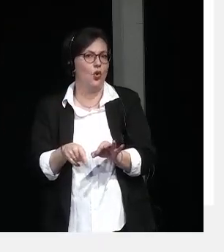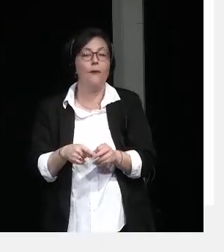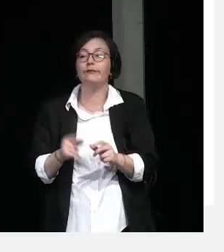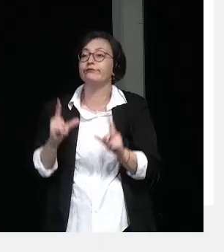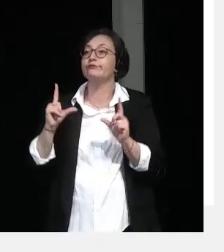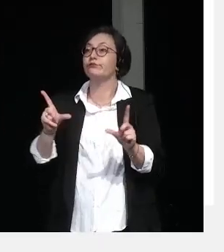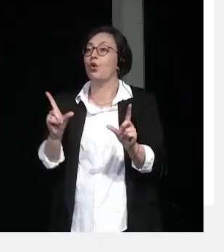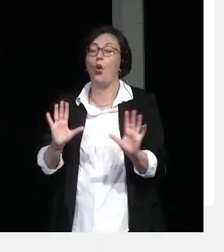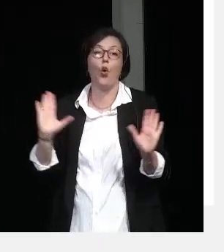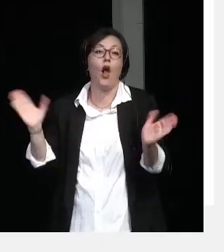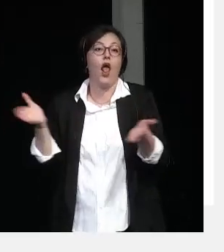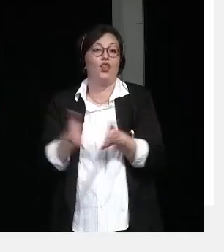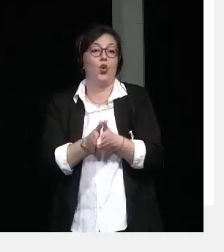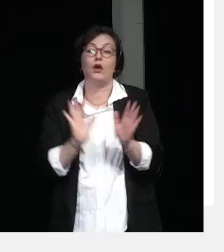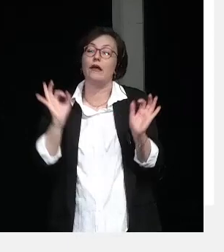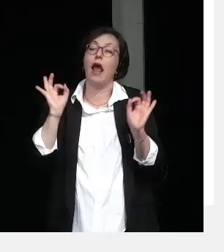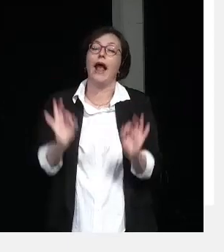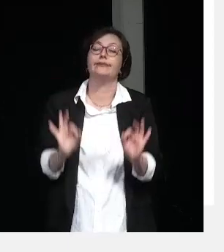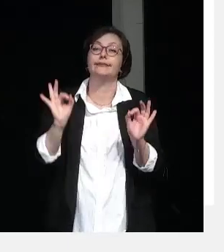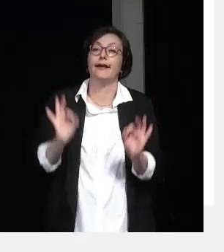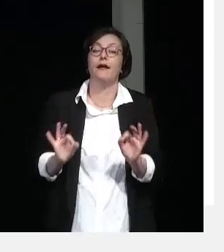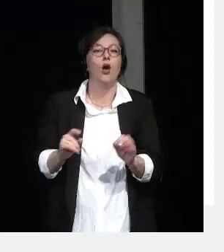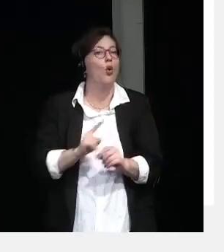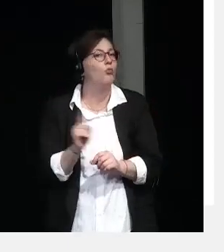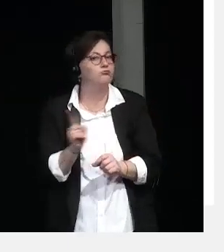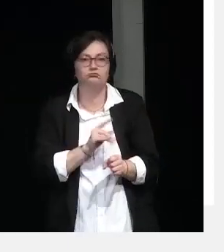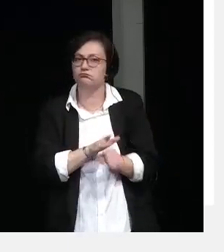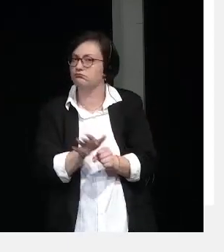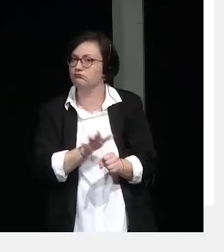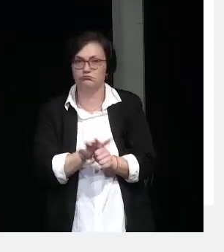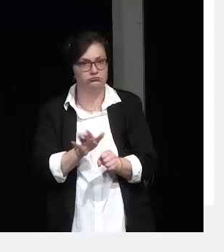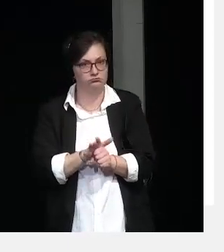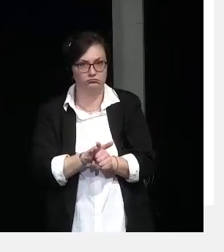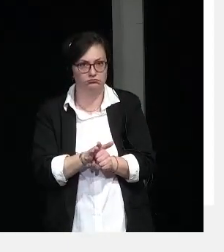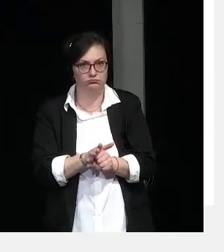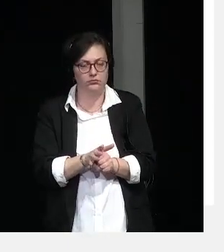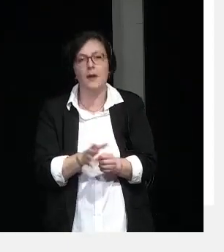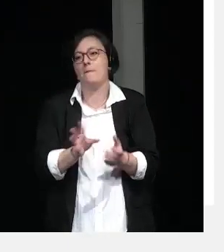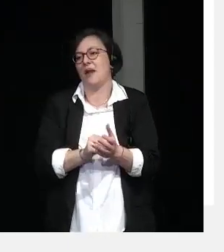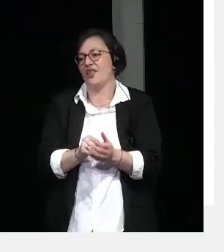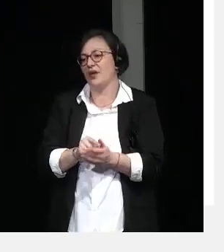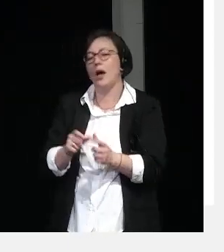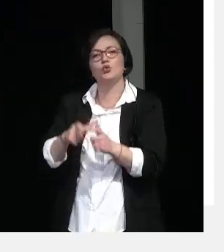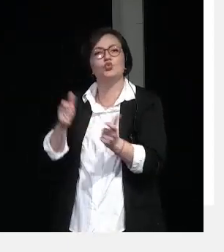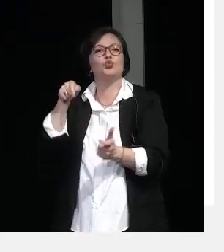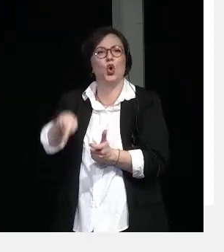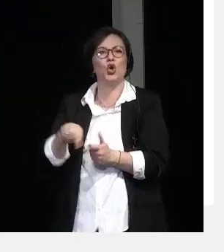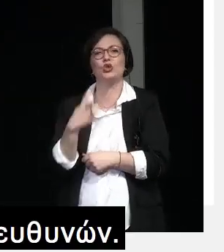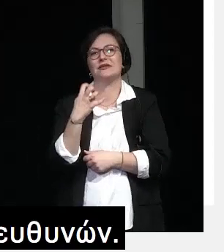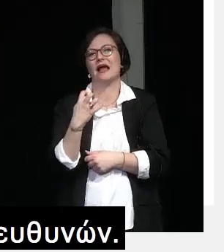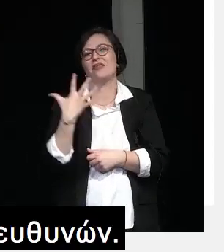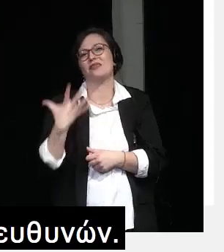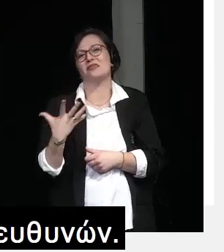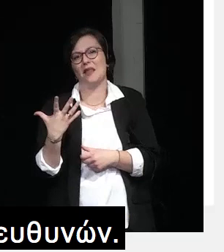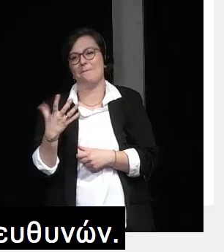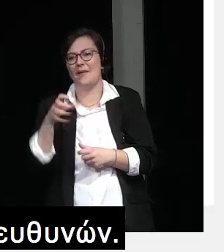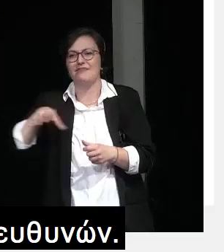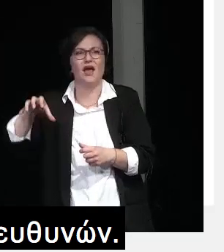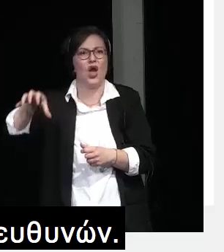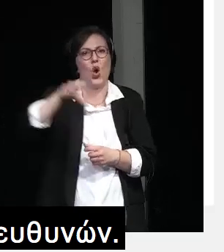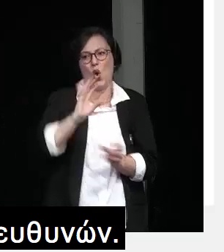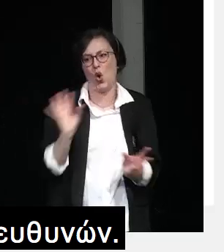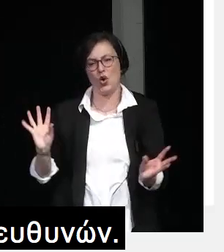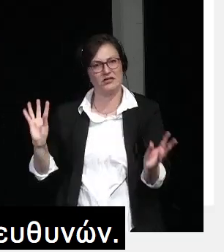45 nationalities in the school. It doesn't work that way. It can't just be. It has to be very intentional. And it